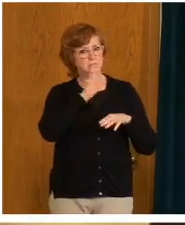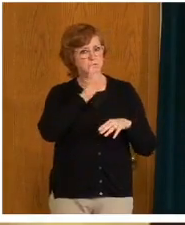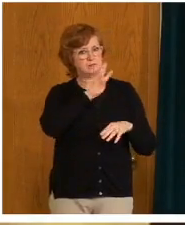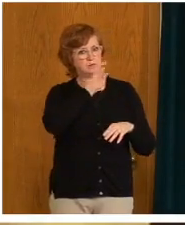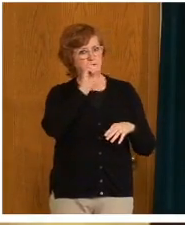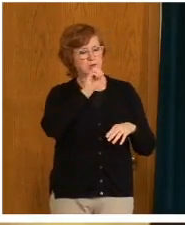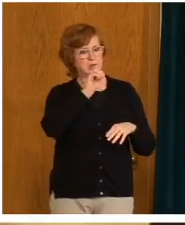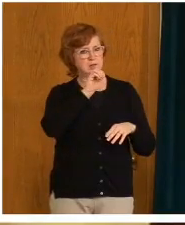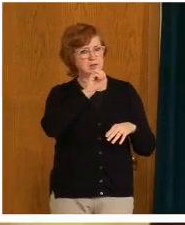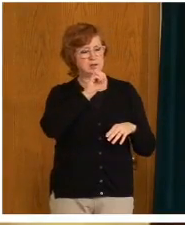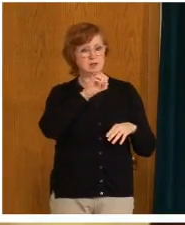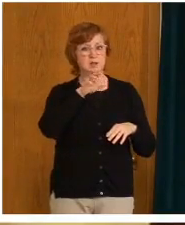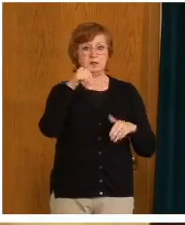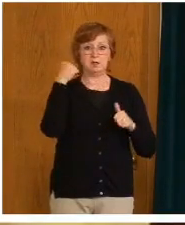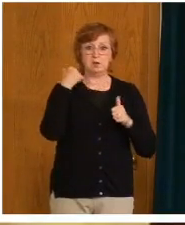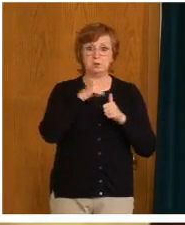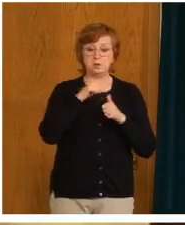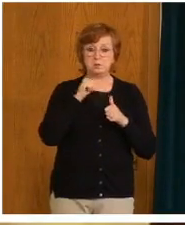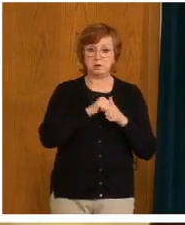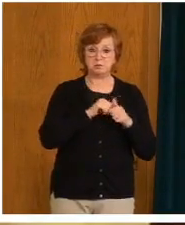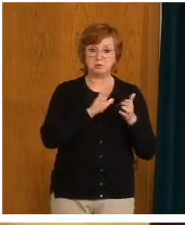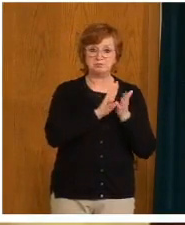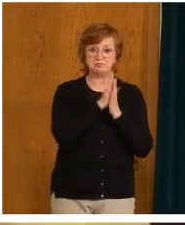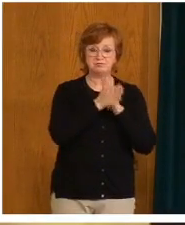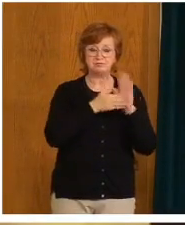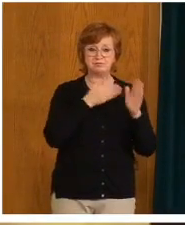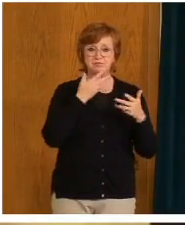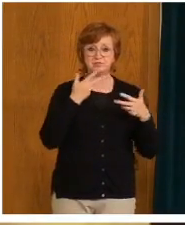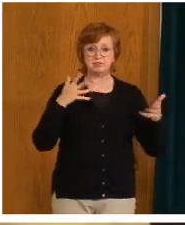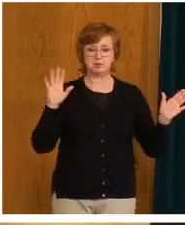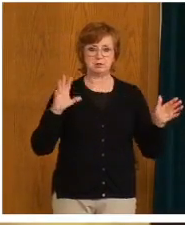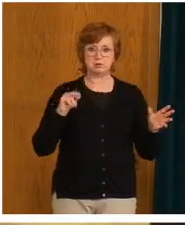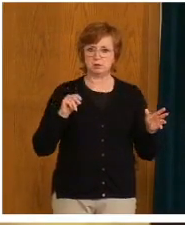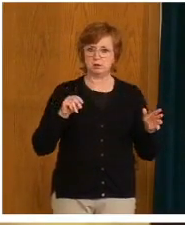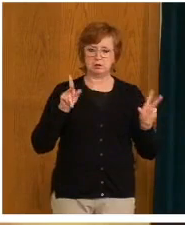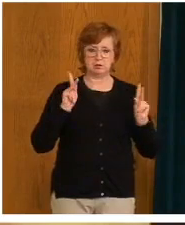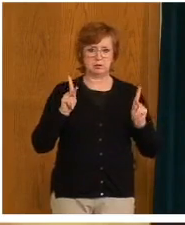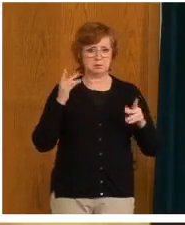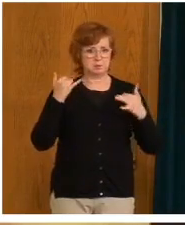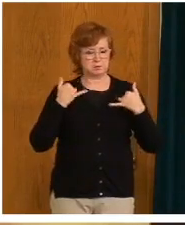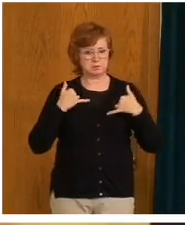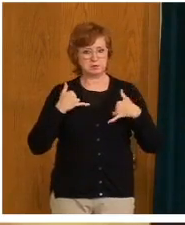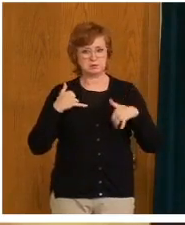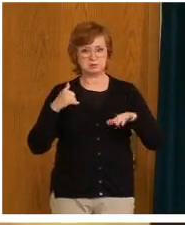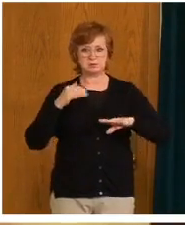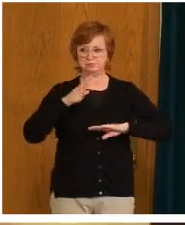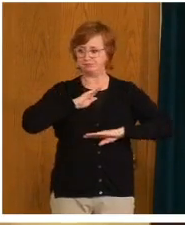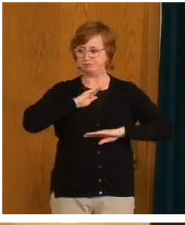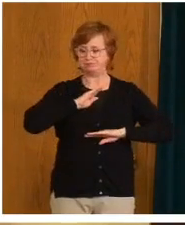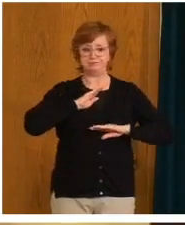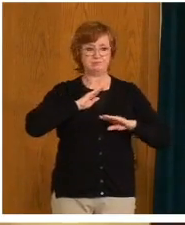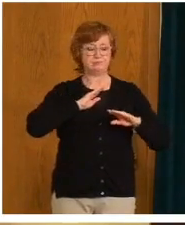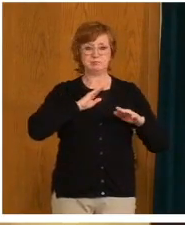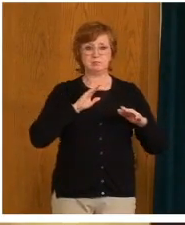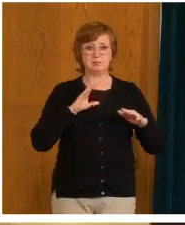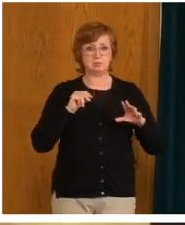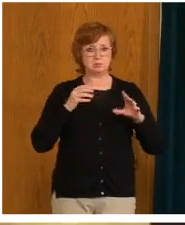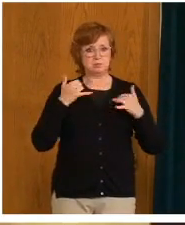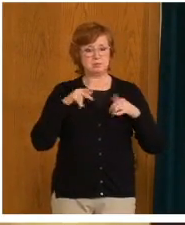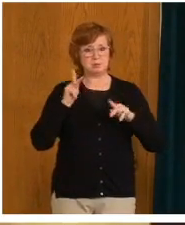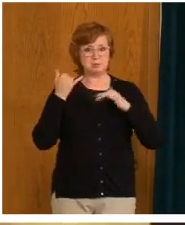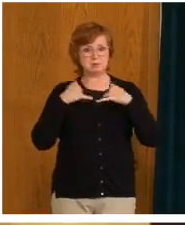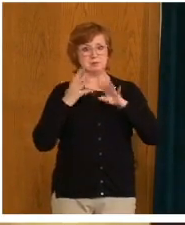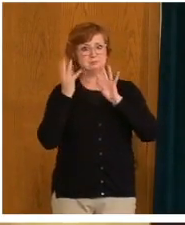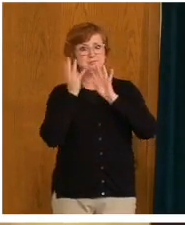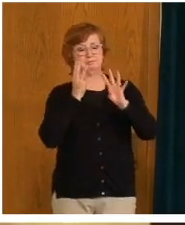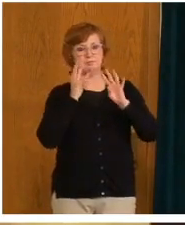that the effort didn't end there. People continued to come out and get vaccinated to the point that today we're